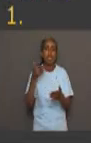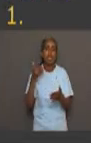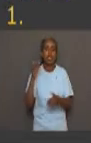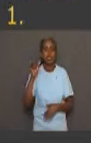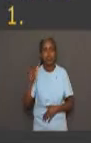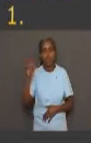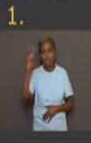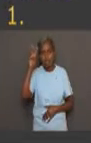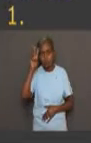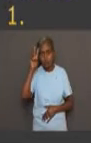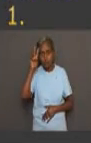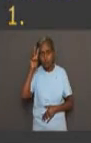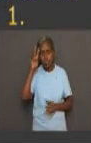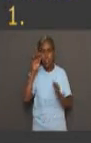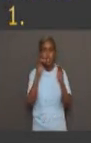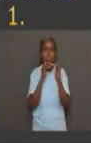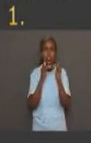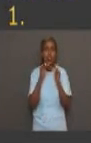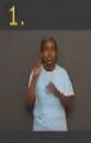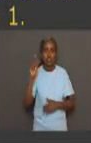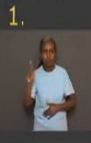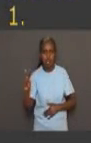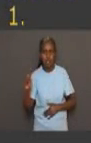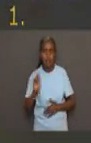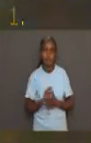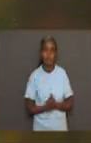minus y squared equals 1.